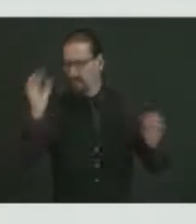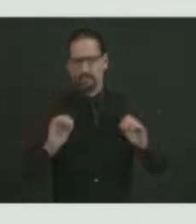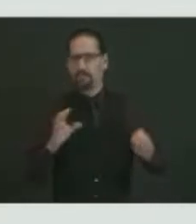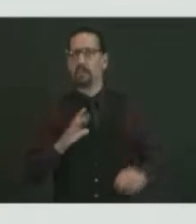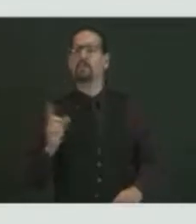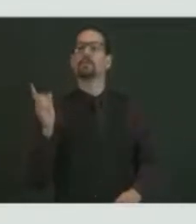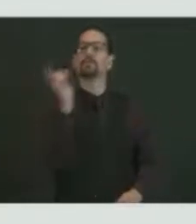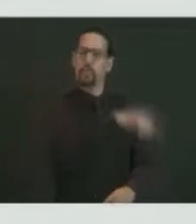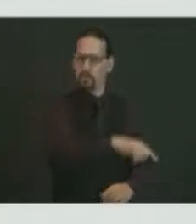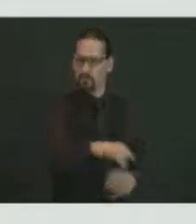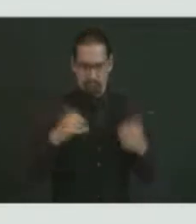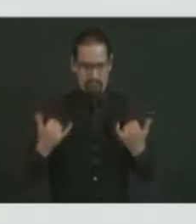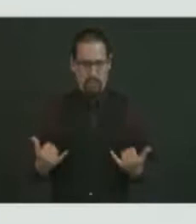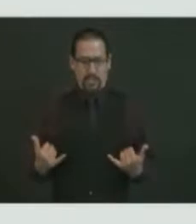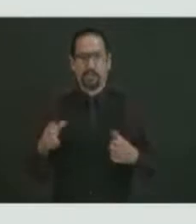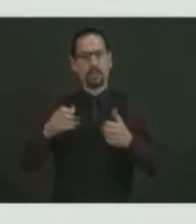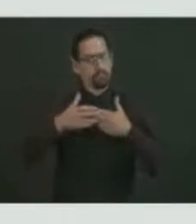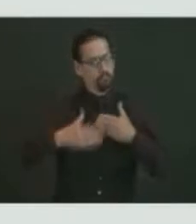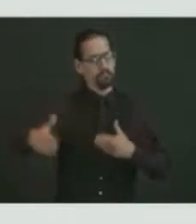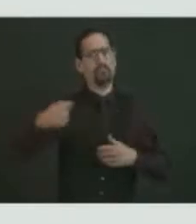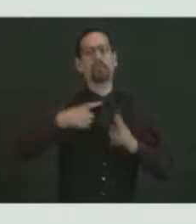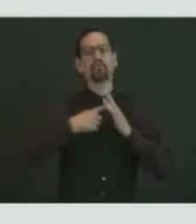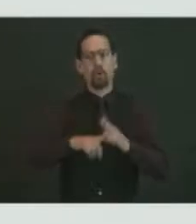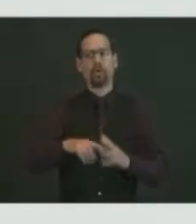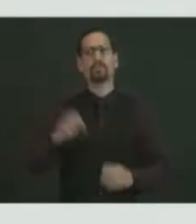of today, you can go to